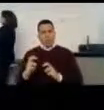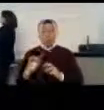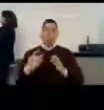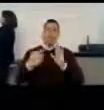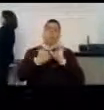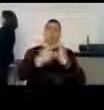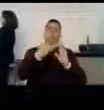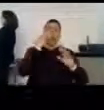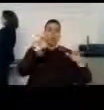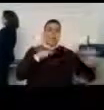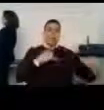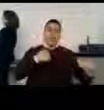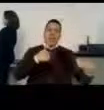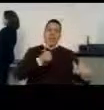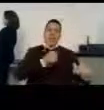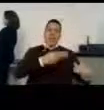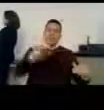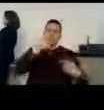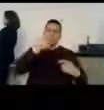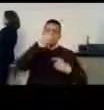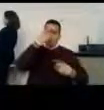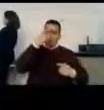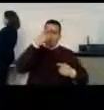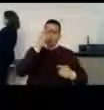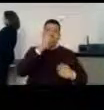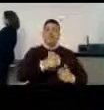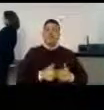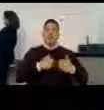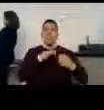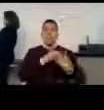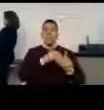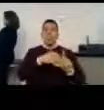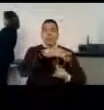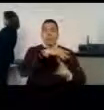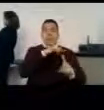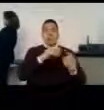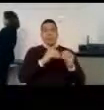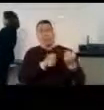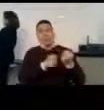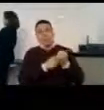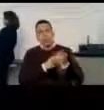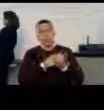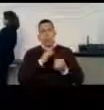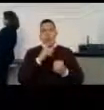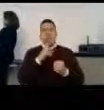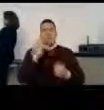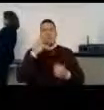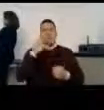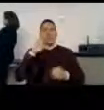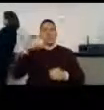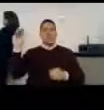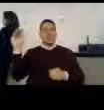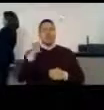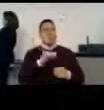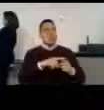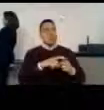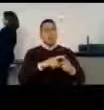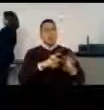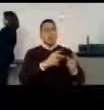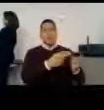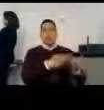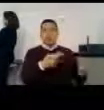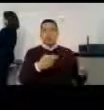experienced multiple traumas, or is living in an environment where they need more support, or was just transferred to a